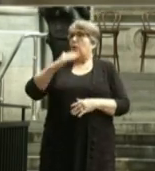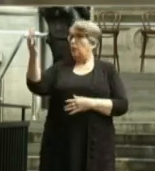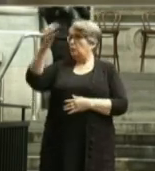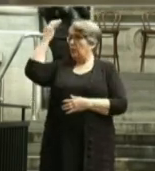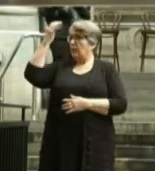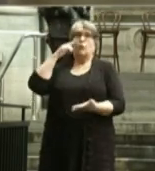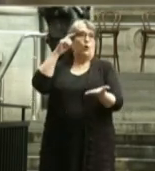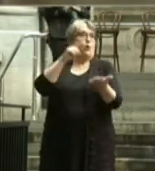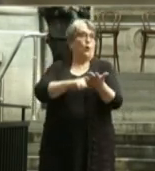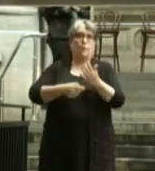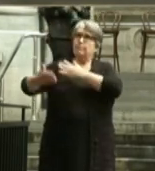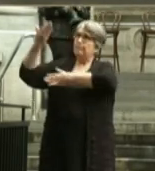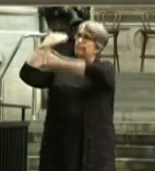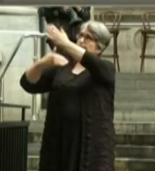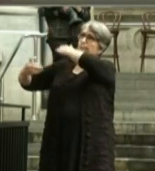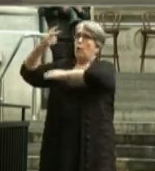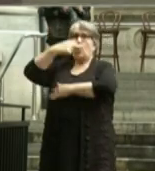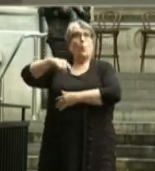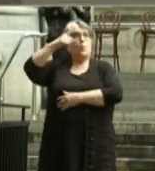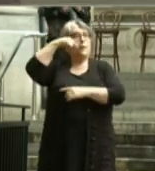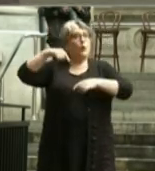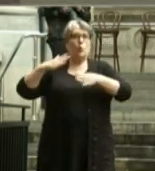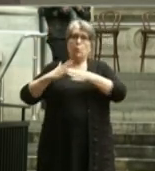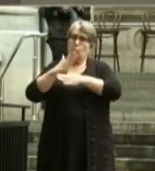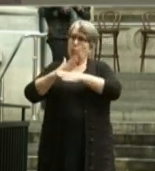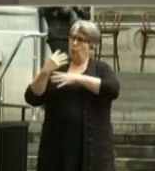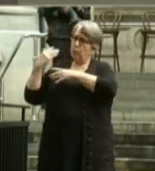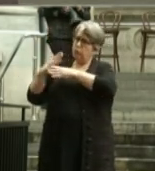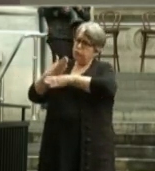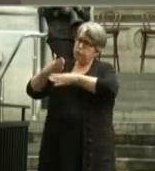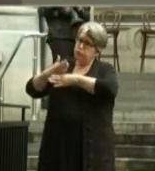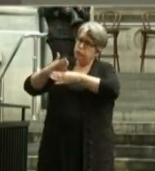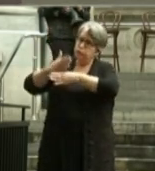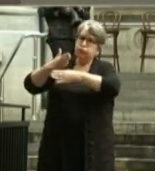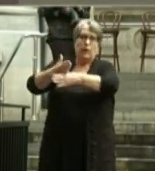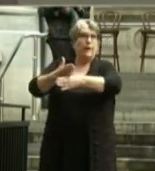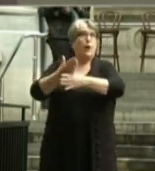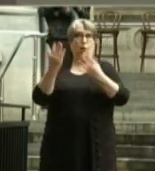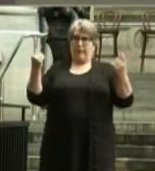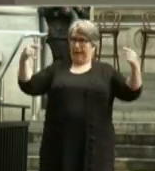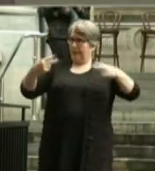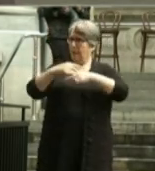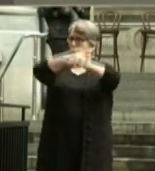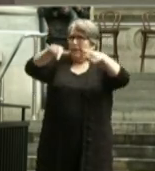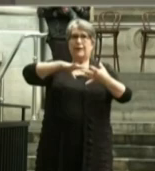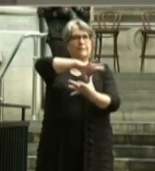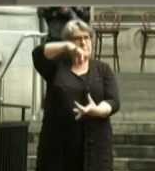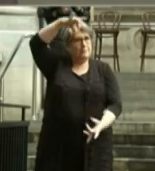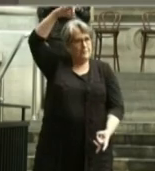officially acknowledge our ancestors and old people who walked before us. We know they are here with us